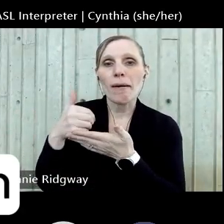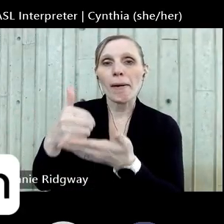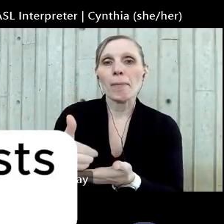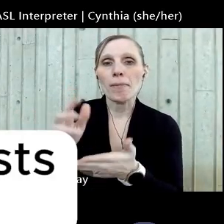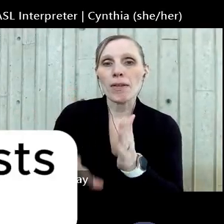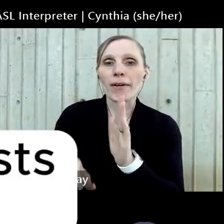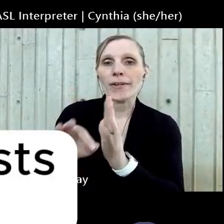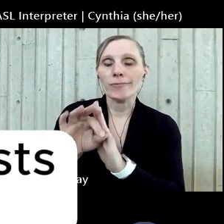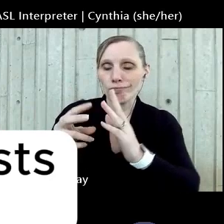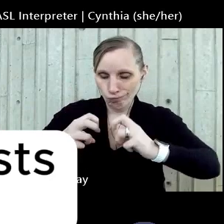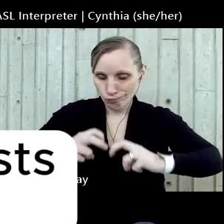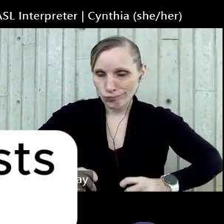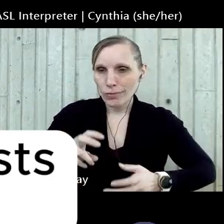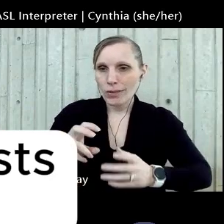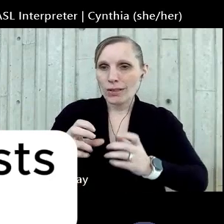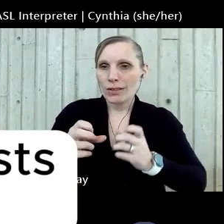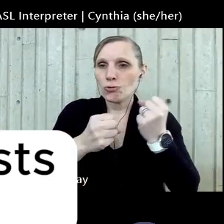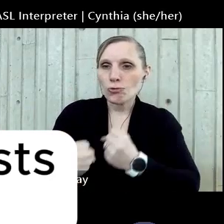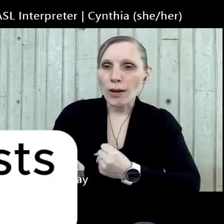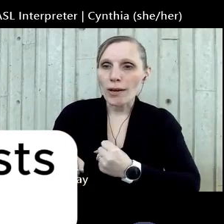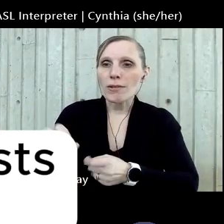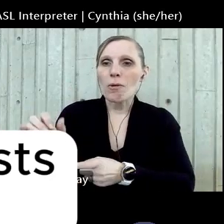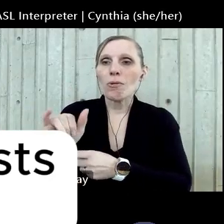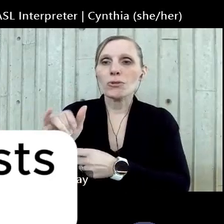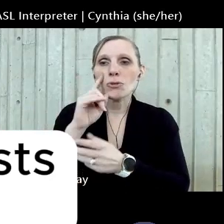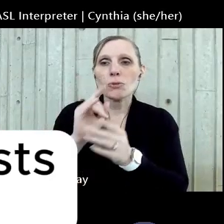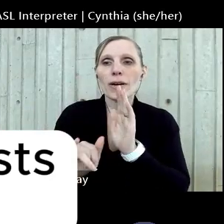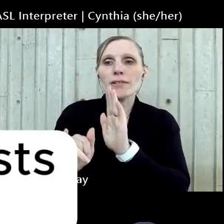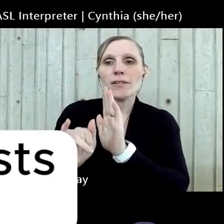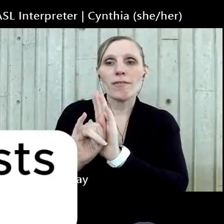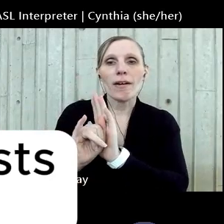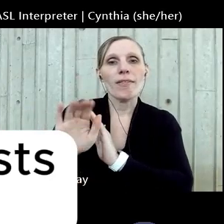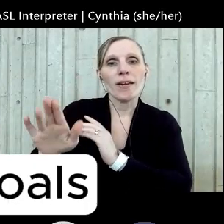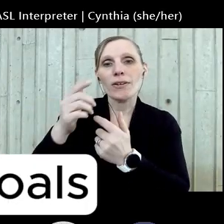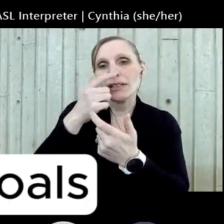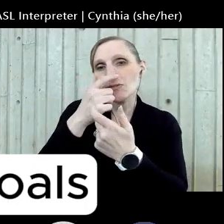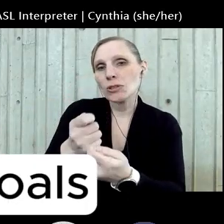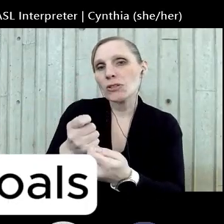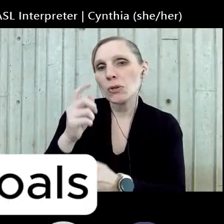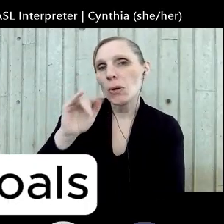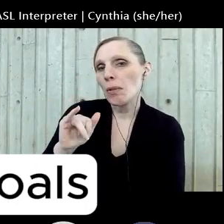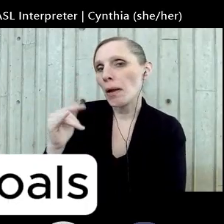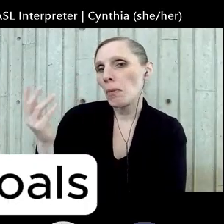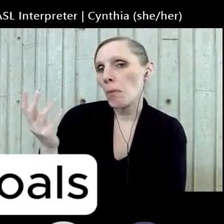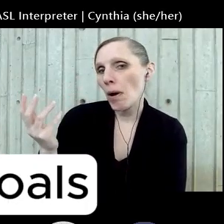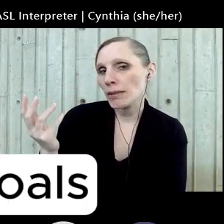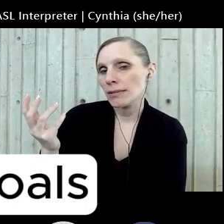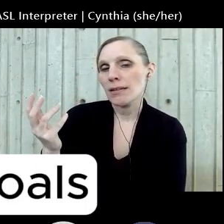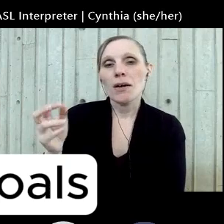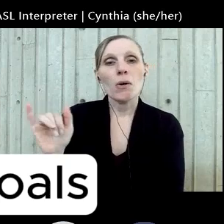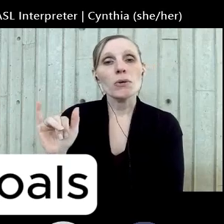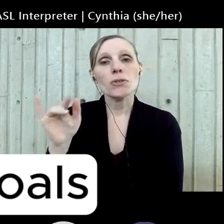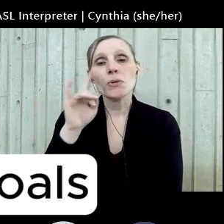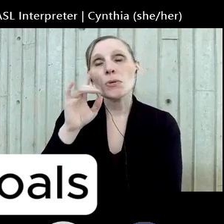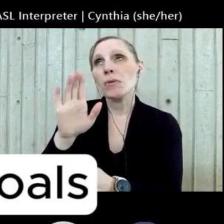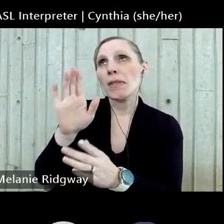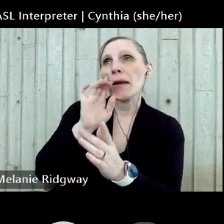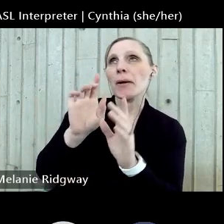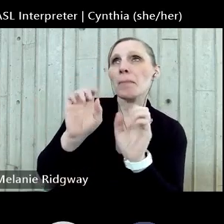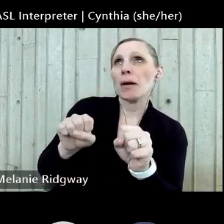strength, to also help them identify what their interests are and what they may want to do as a career